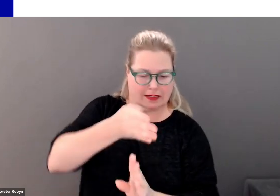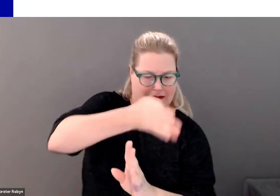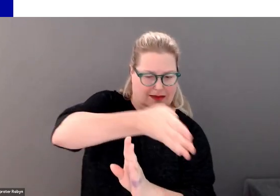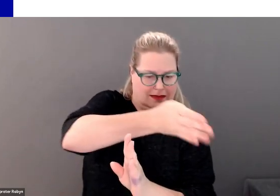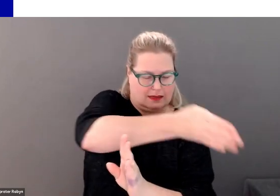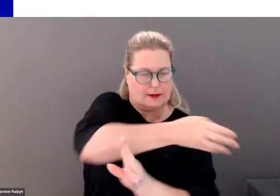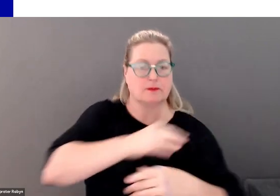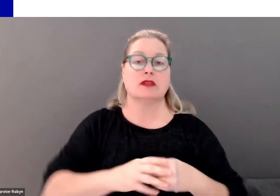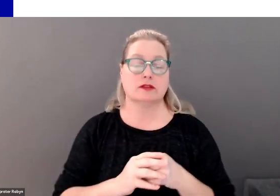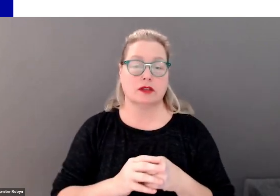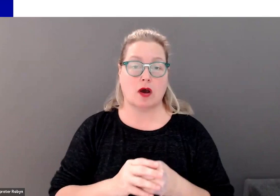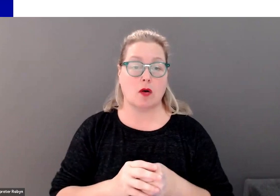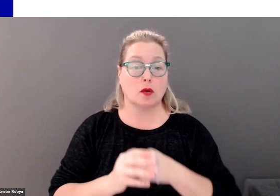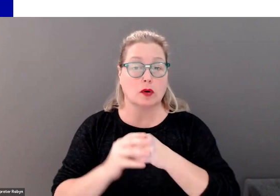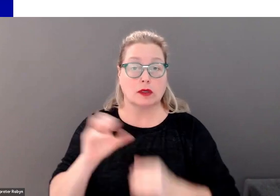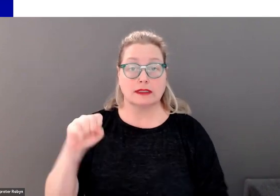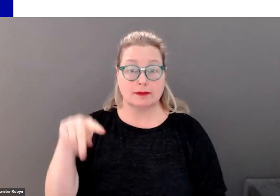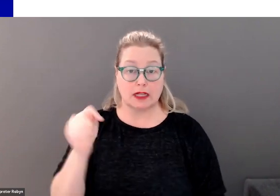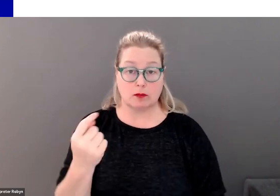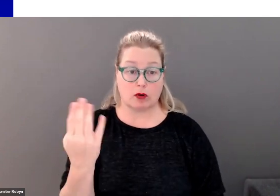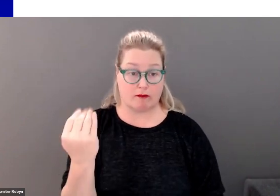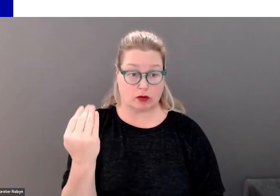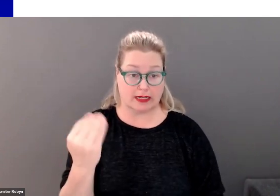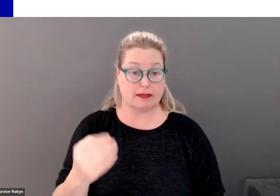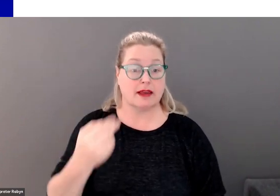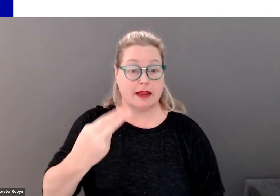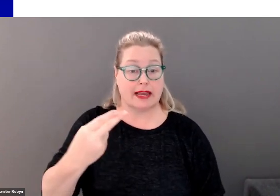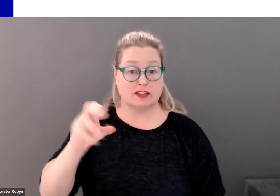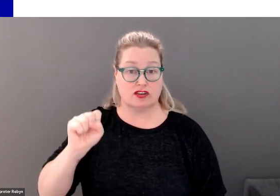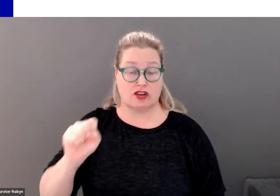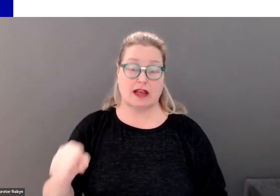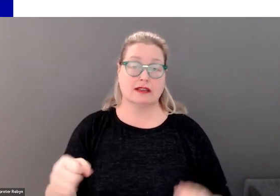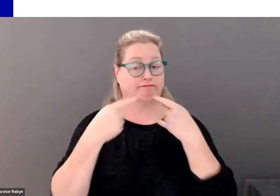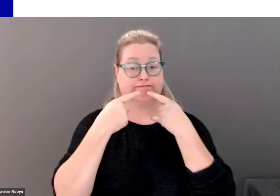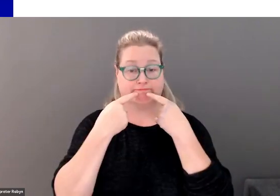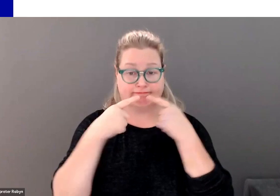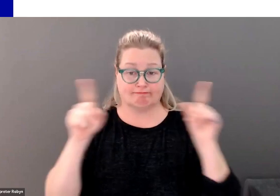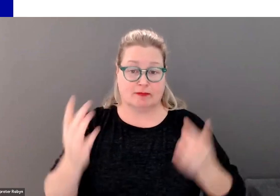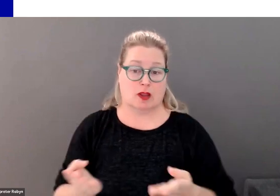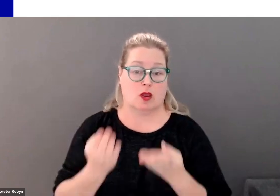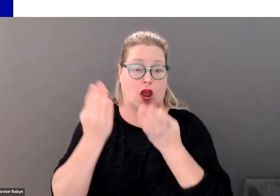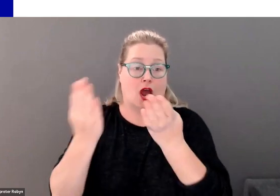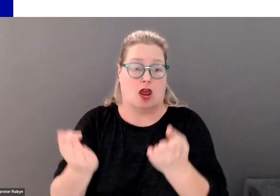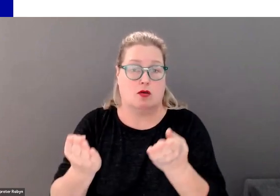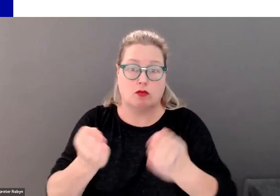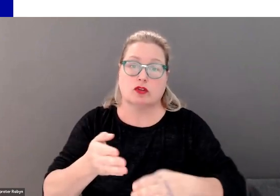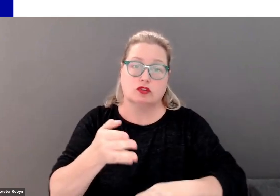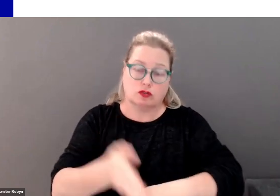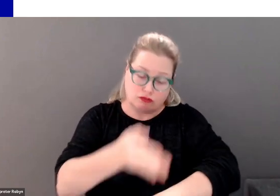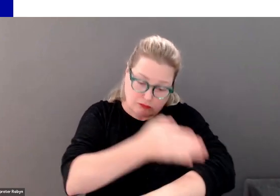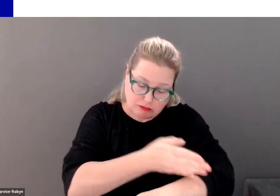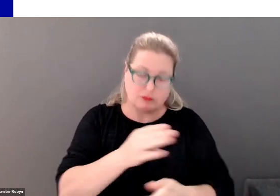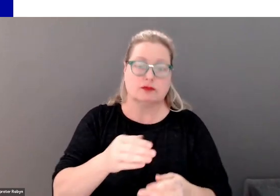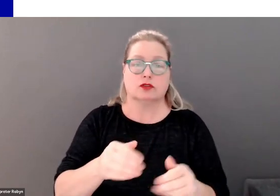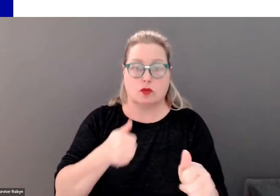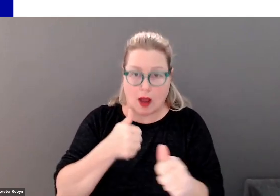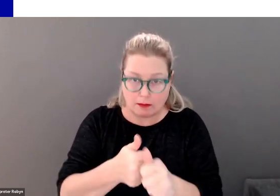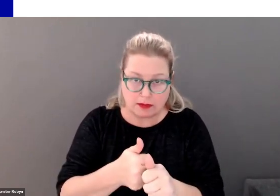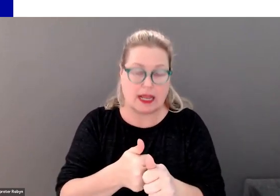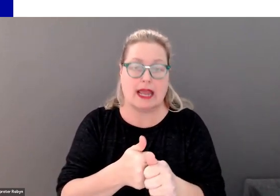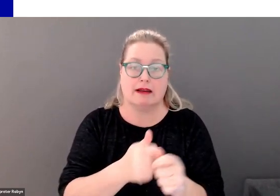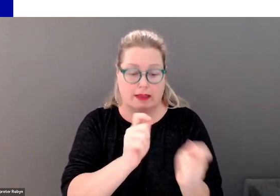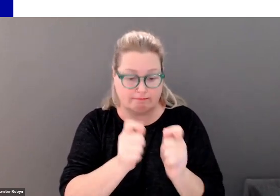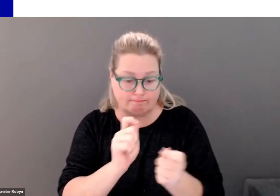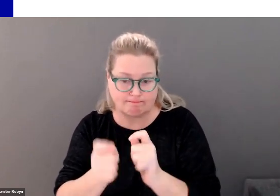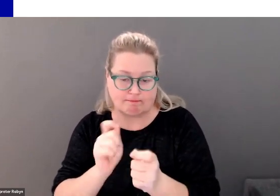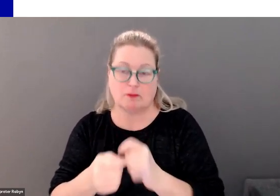on September 14th, HHS issued our notice of proposed rulemaking to update this regulation. Thank you for the many folks